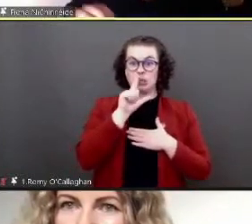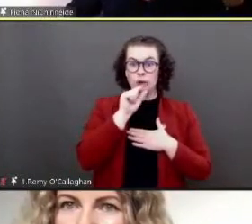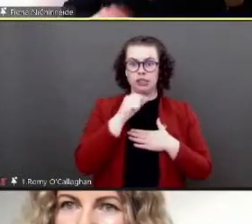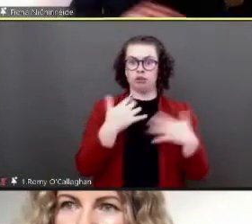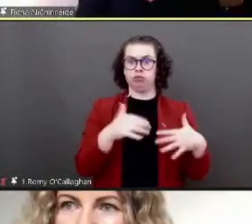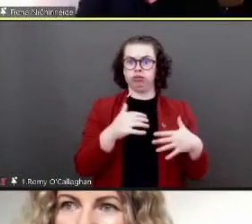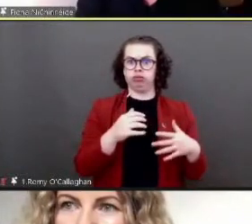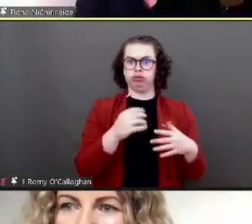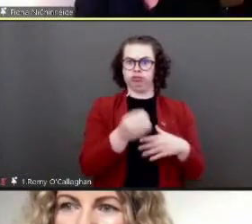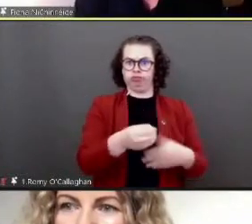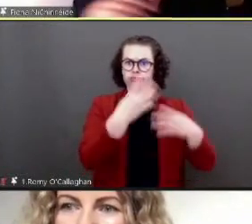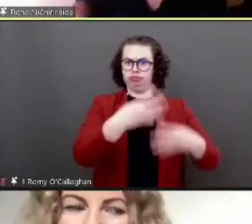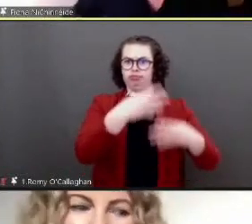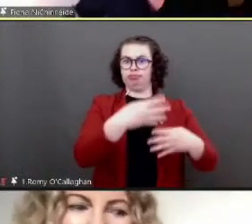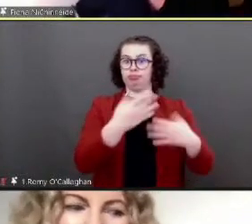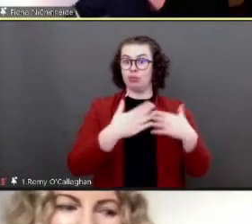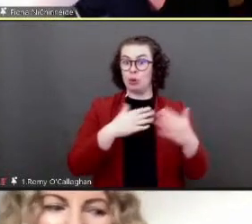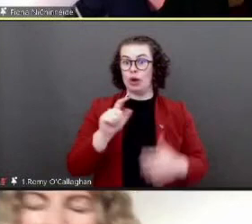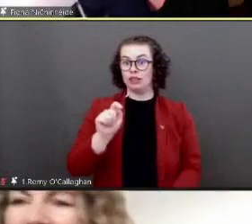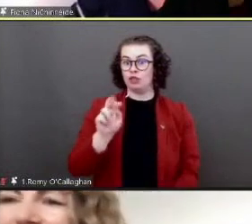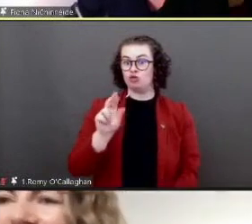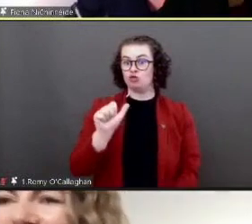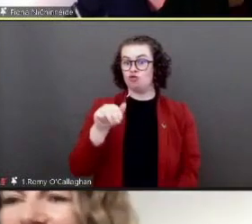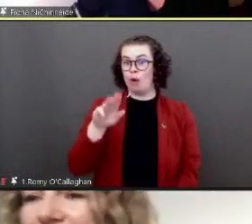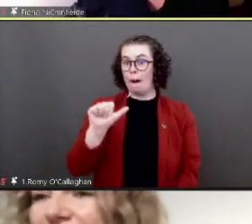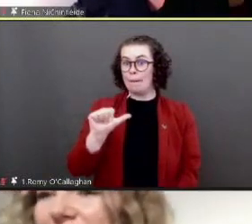is timely. Thanks, Maggie.